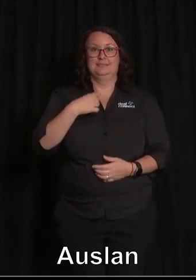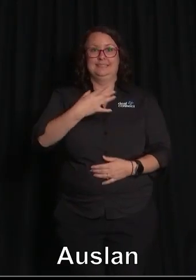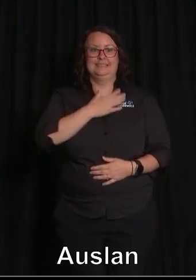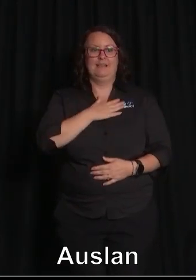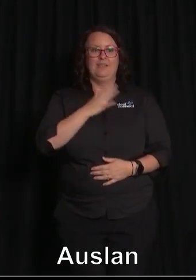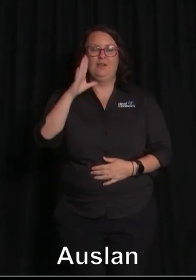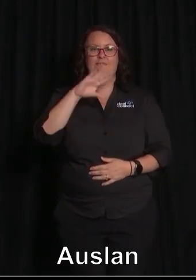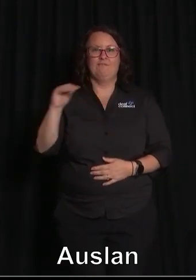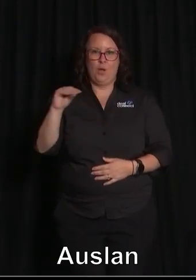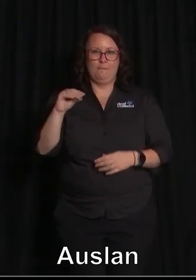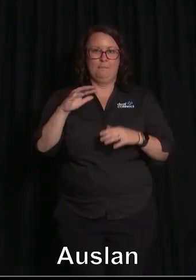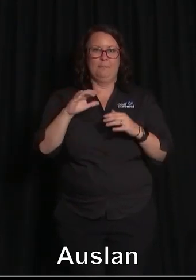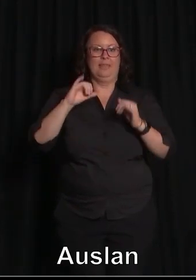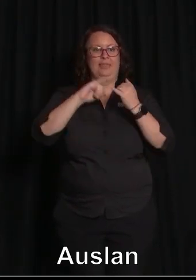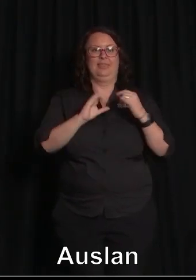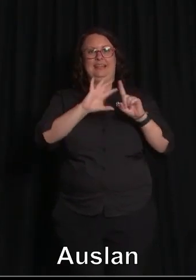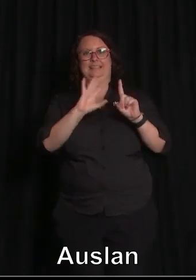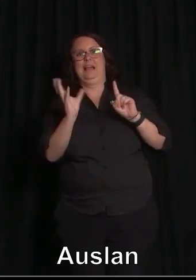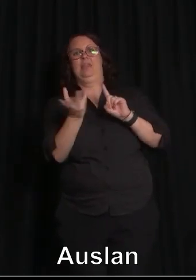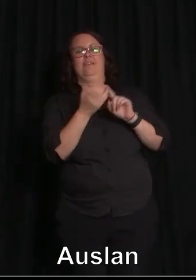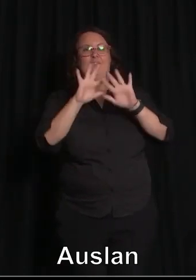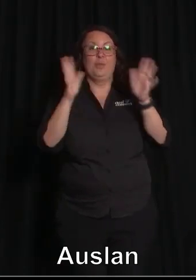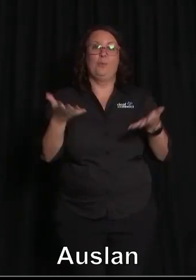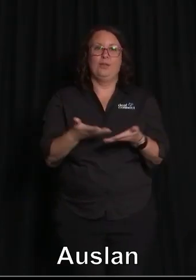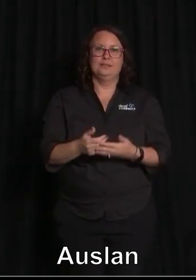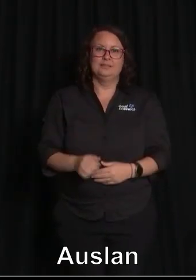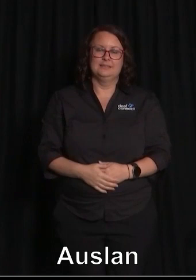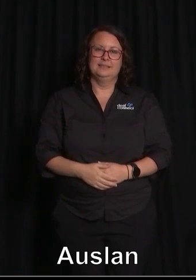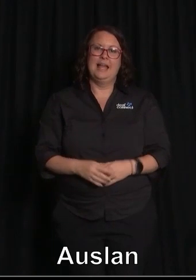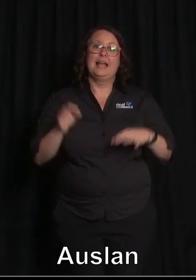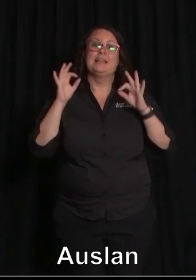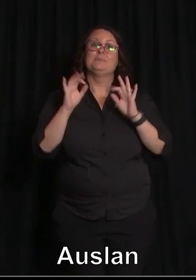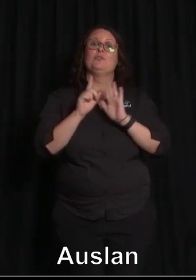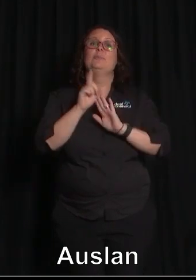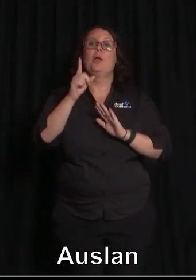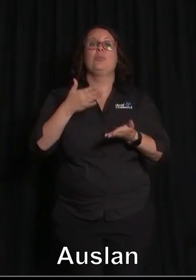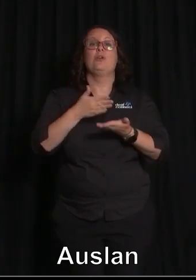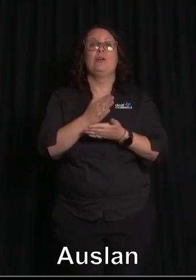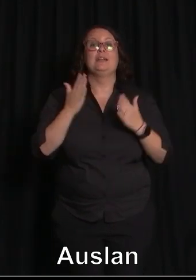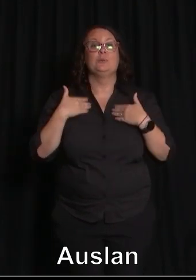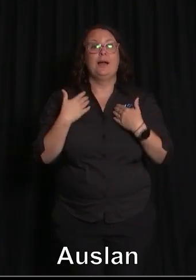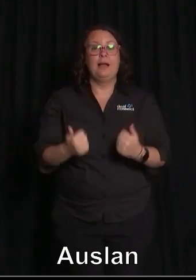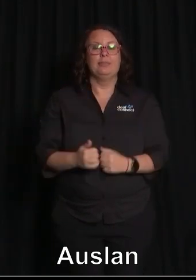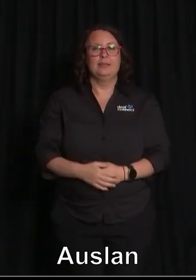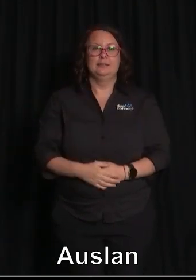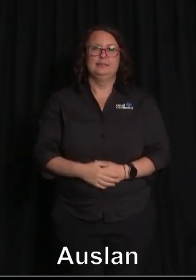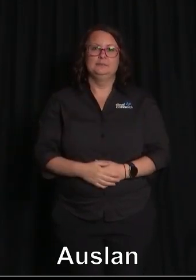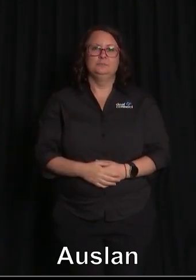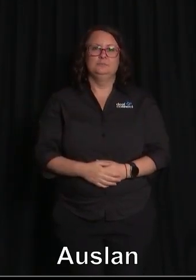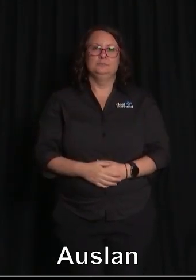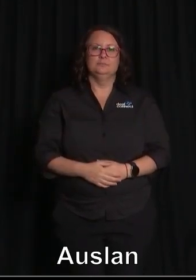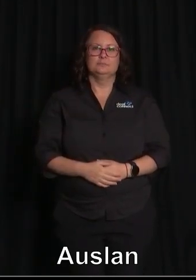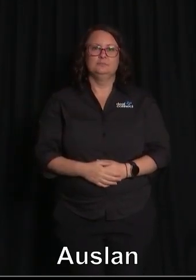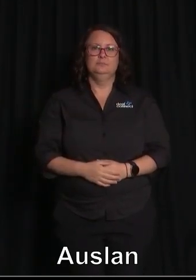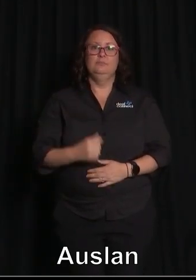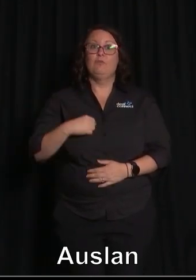from the so-called Global South. And as the Special Rapporteur on the Right to Health, I have firmly asserted from my very first